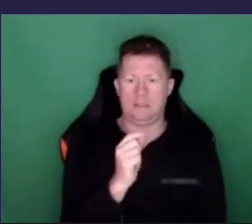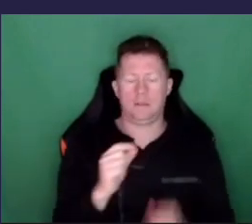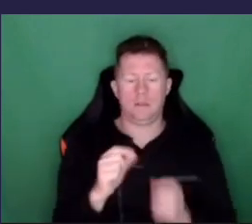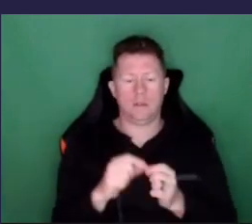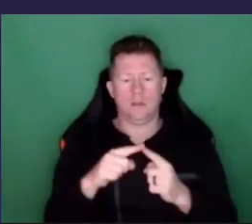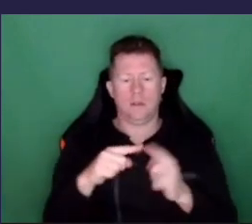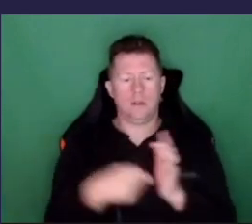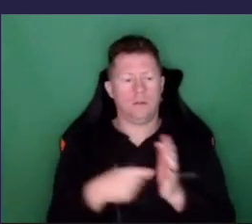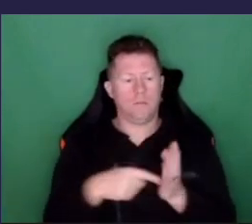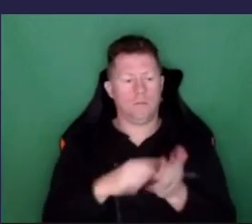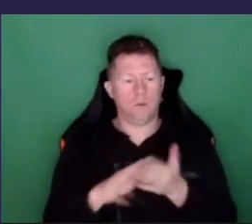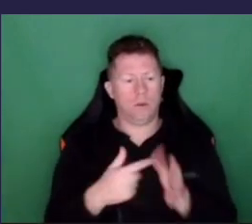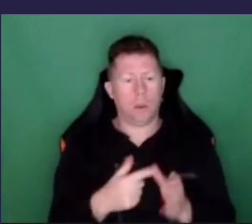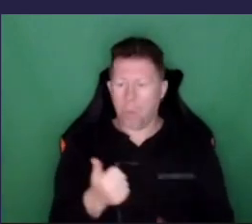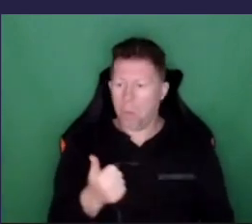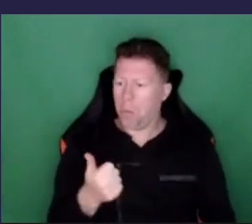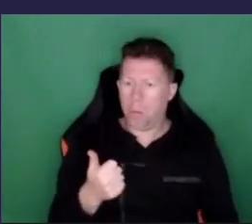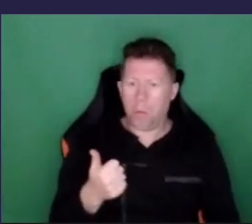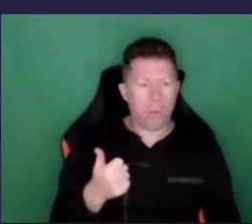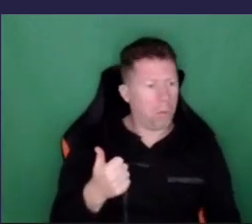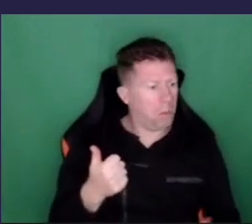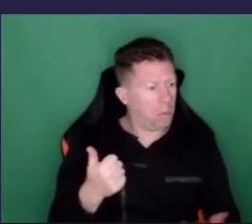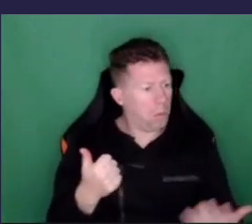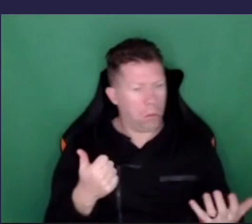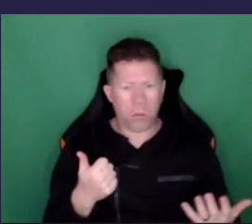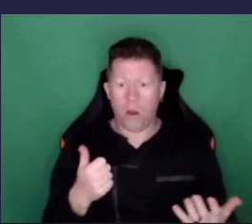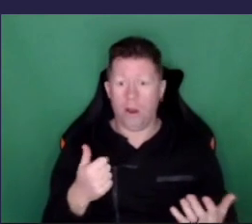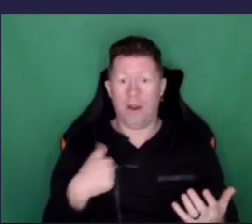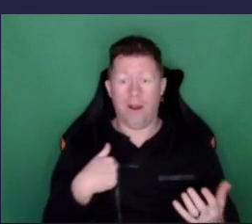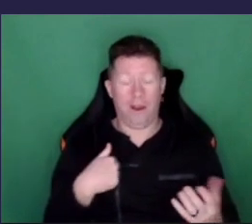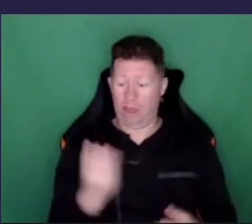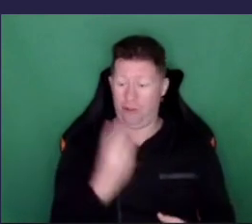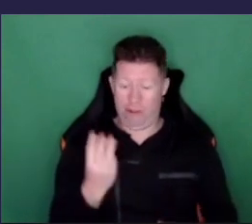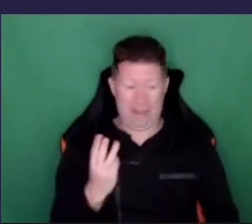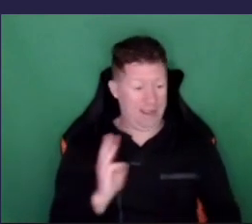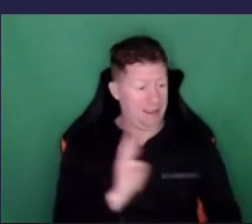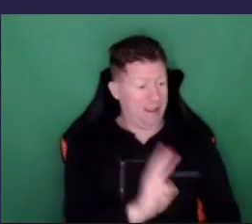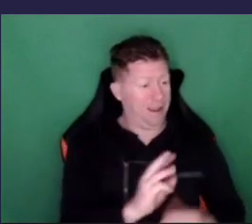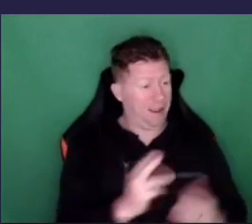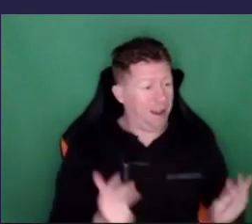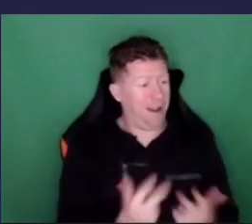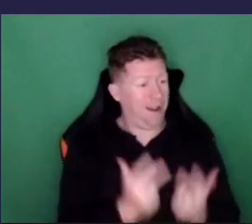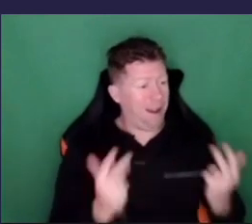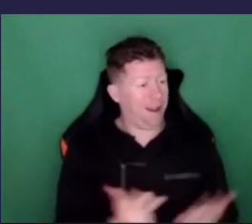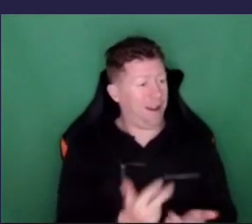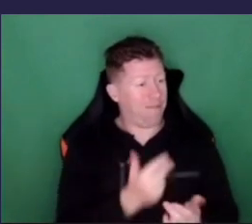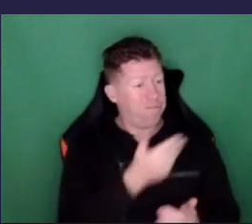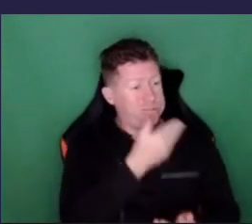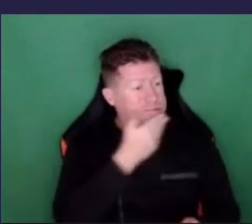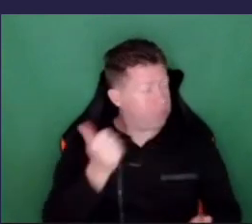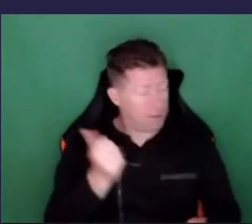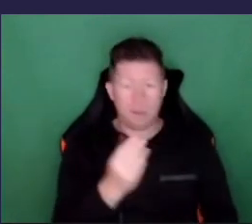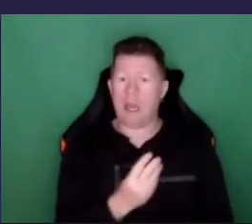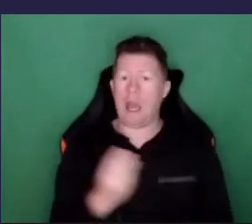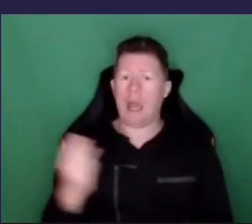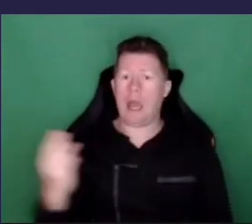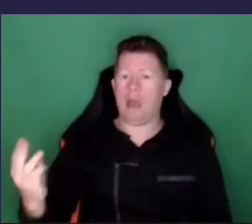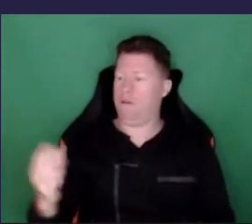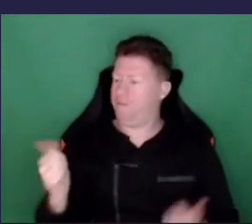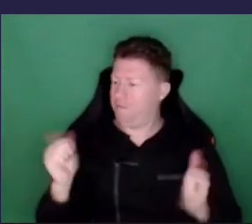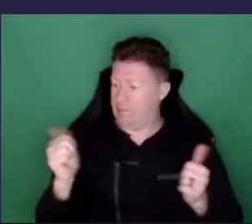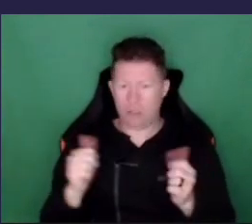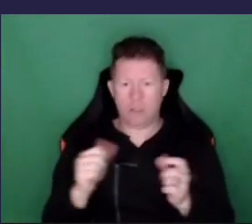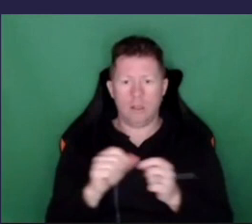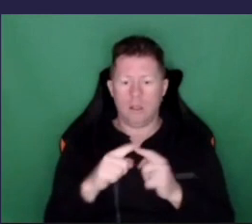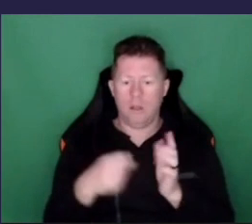said, okay. We went in, had a lovely meal, left, and that was it, And Bertha remembered that